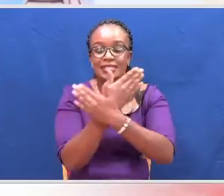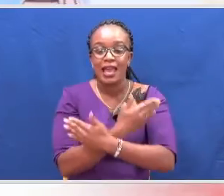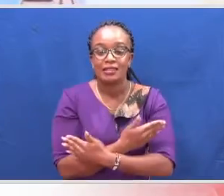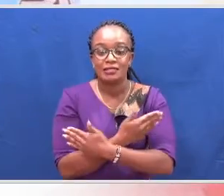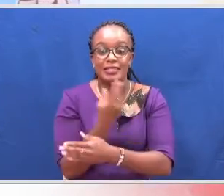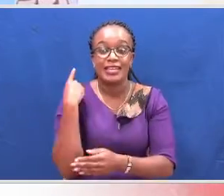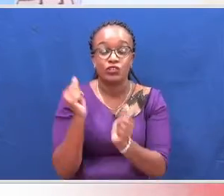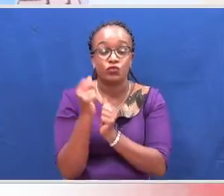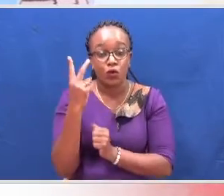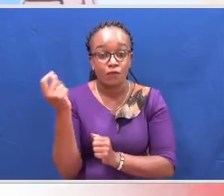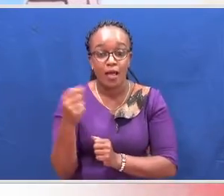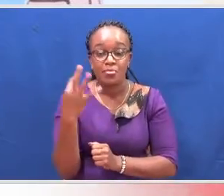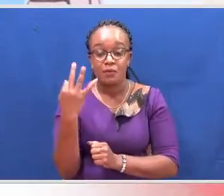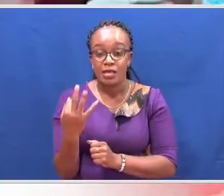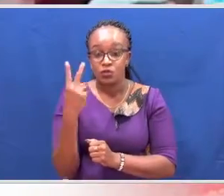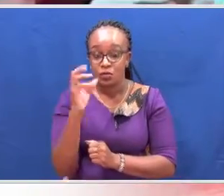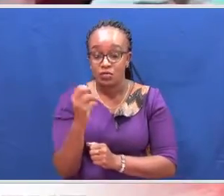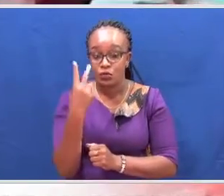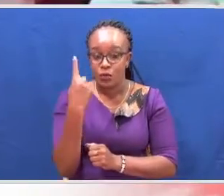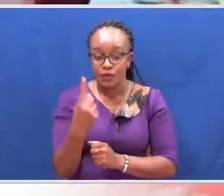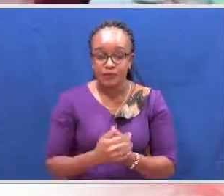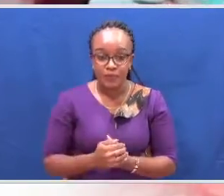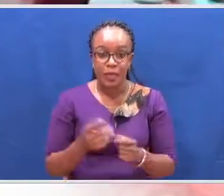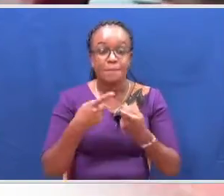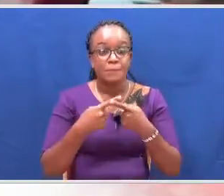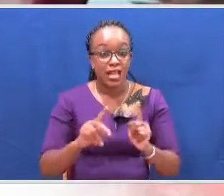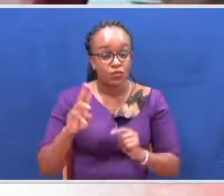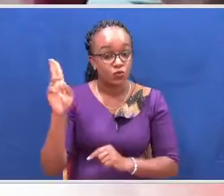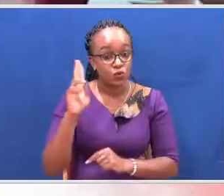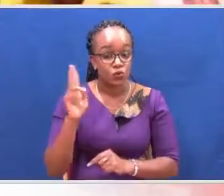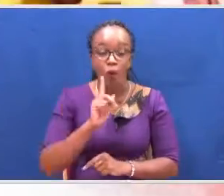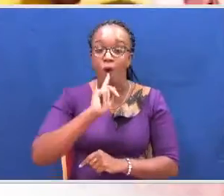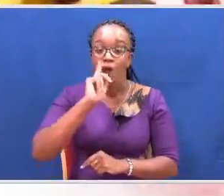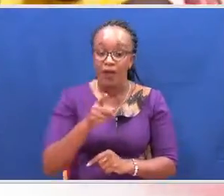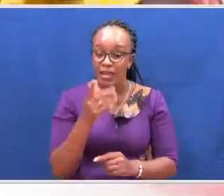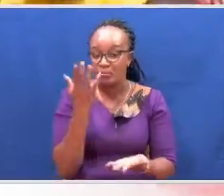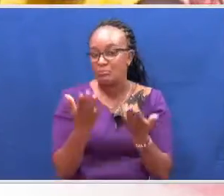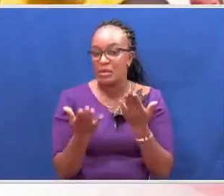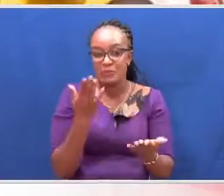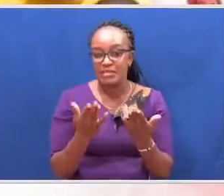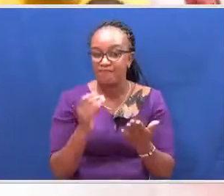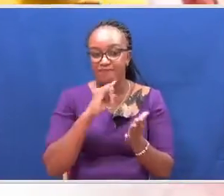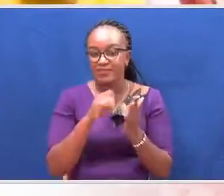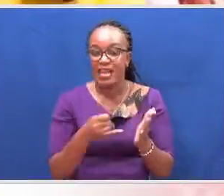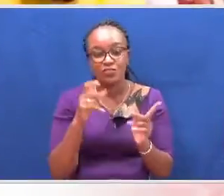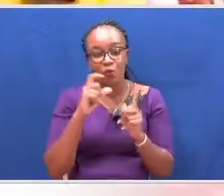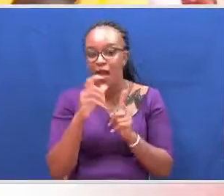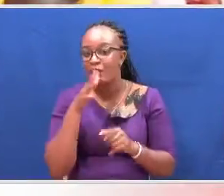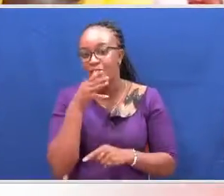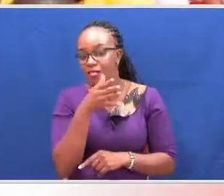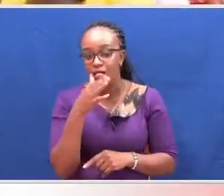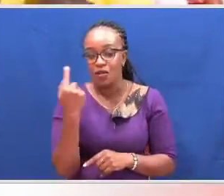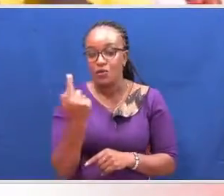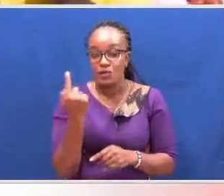of March 2021. But Kenyatta's directive may end up being just tough words, with the BBI